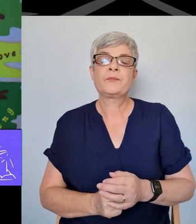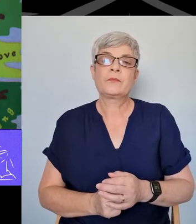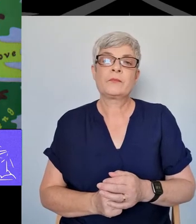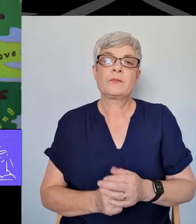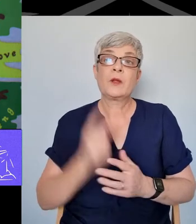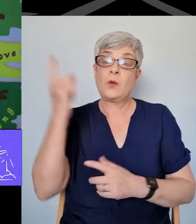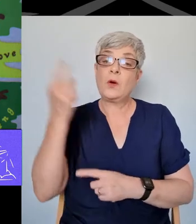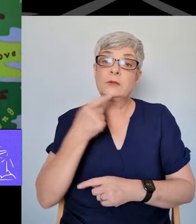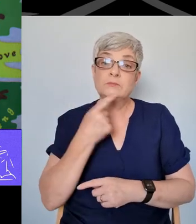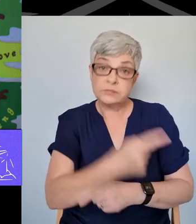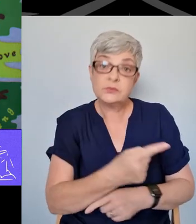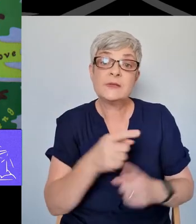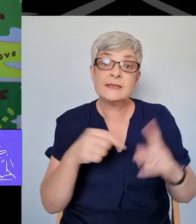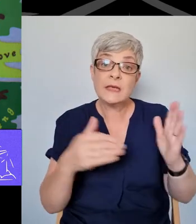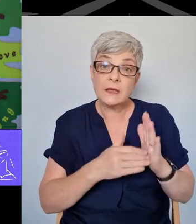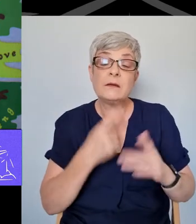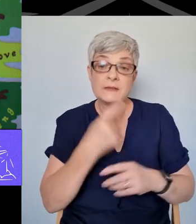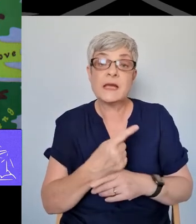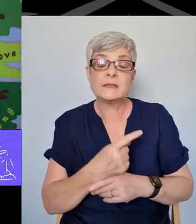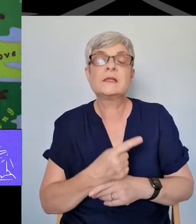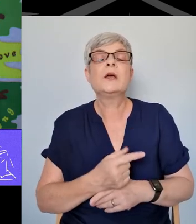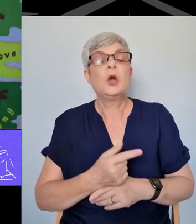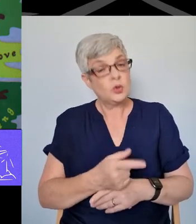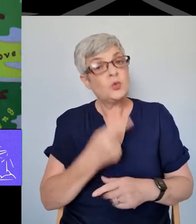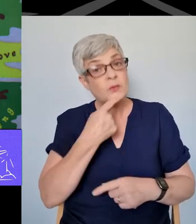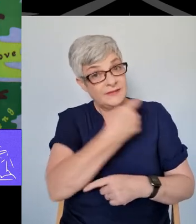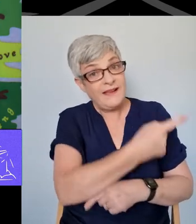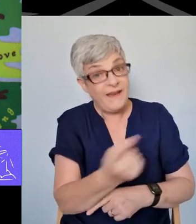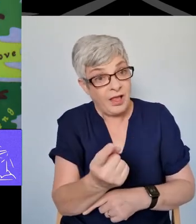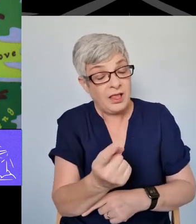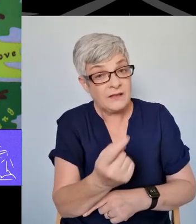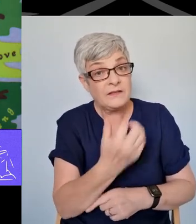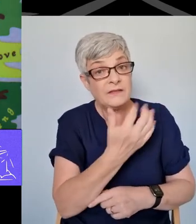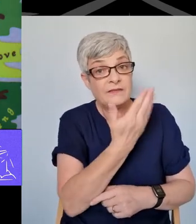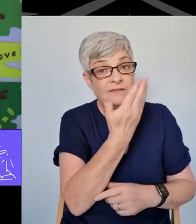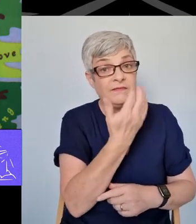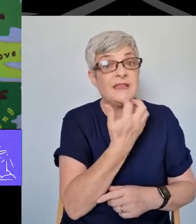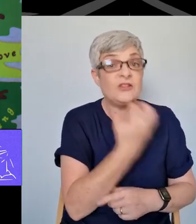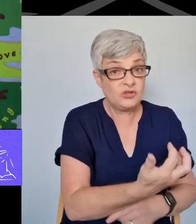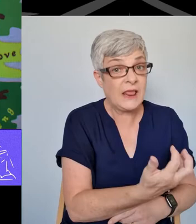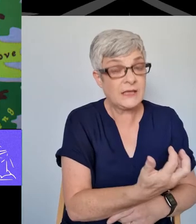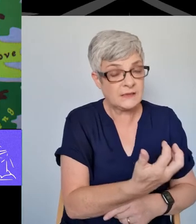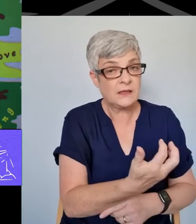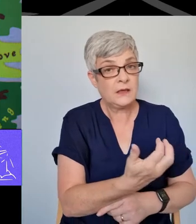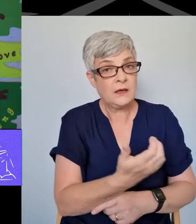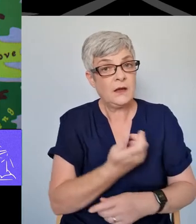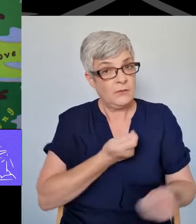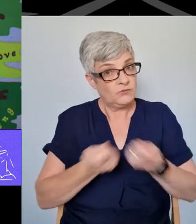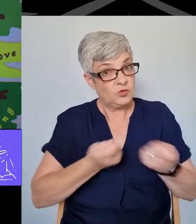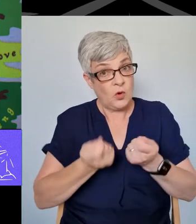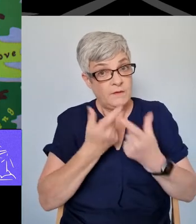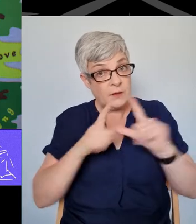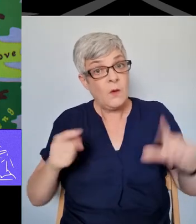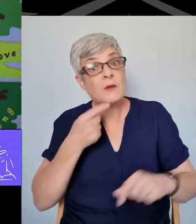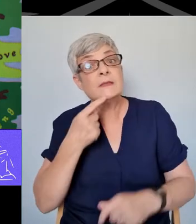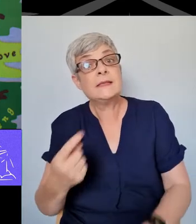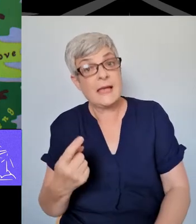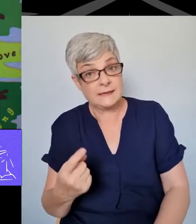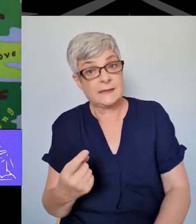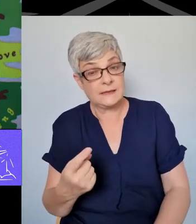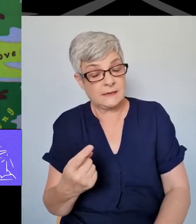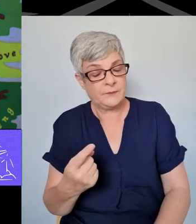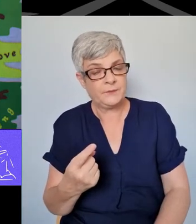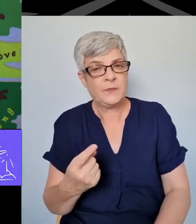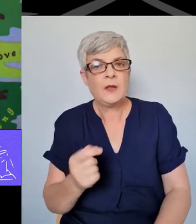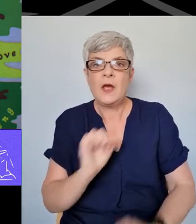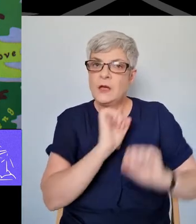God speaks to Ezekiel, and he says, "Therefore, say to the Israelites, this is what the Sovereign Lord says. It